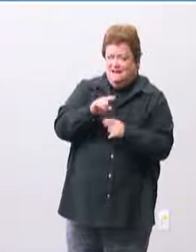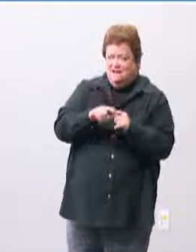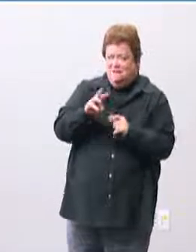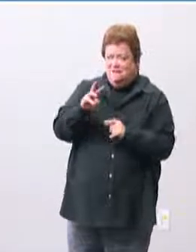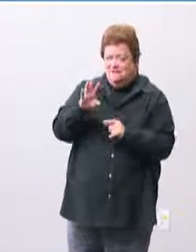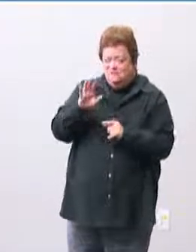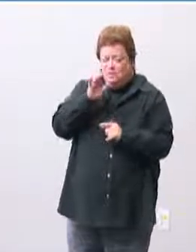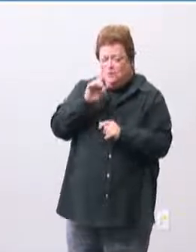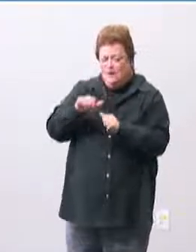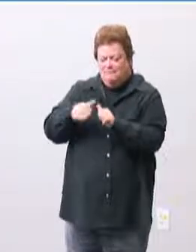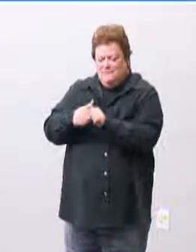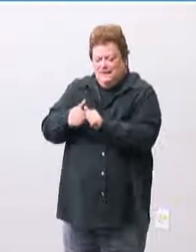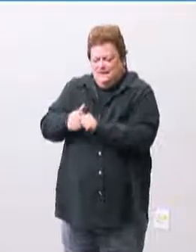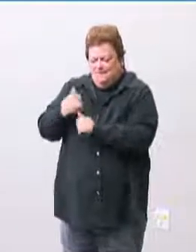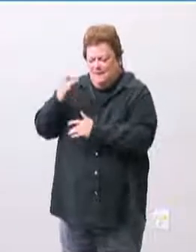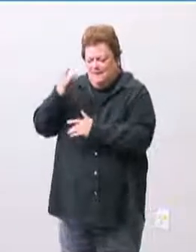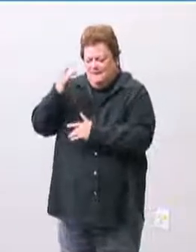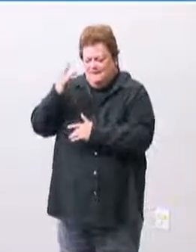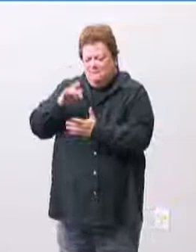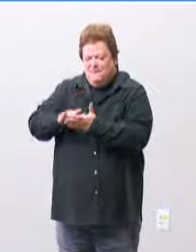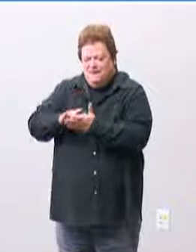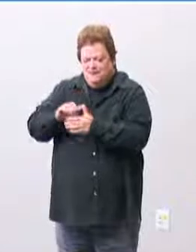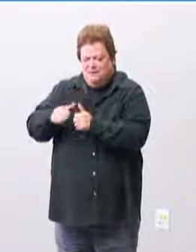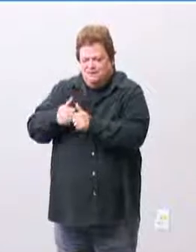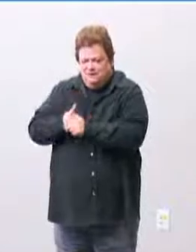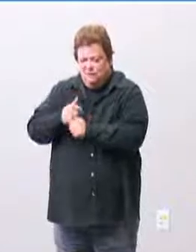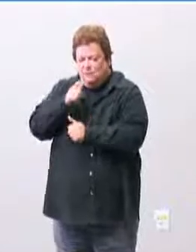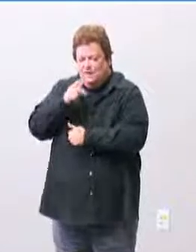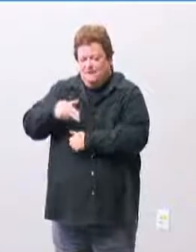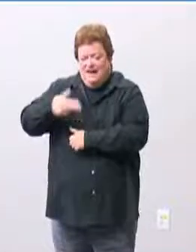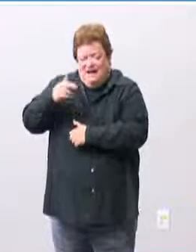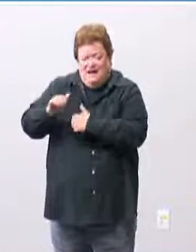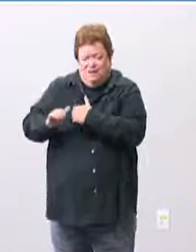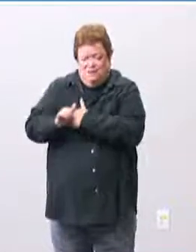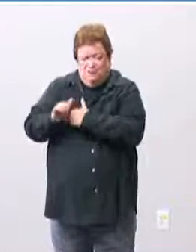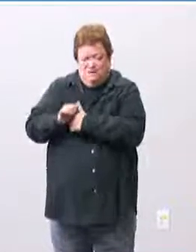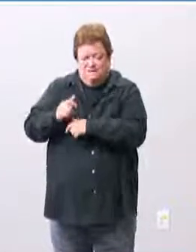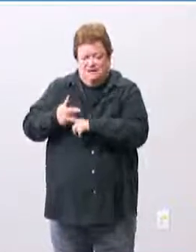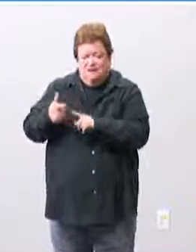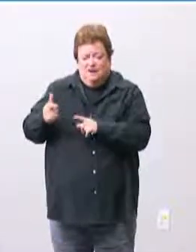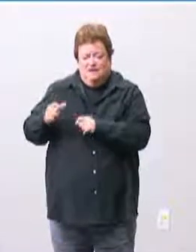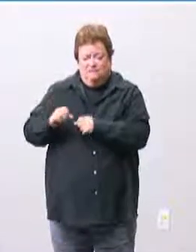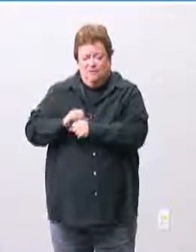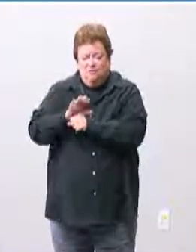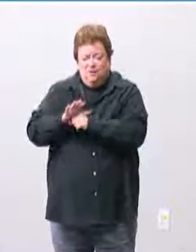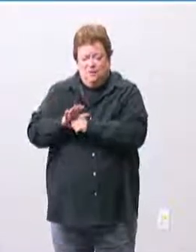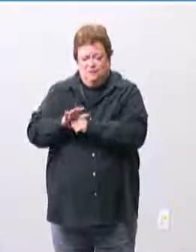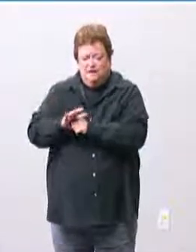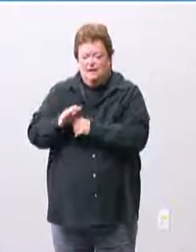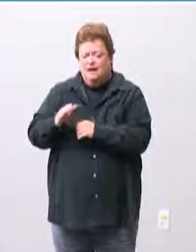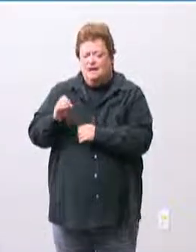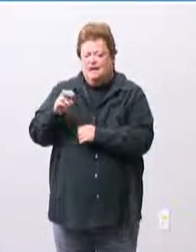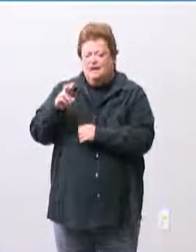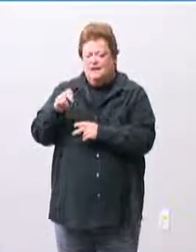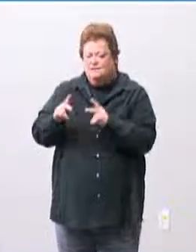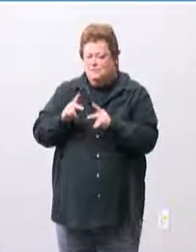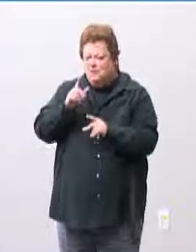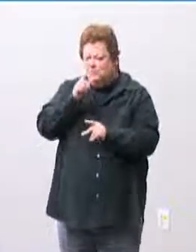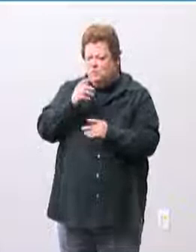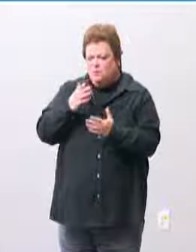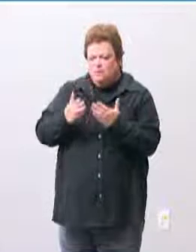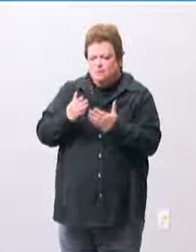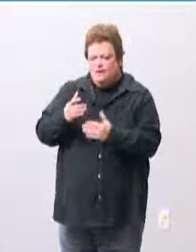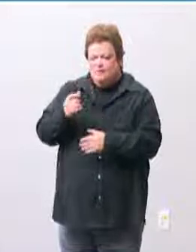medical conditions that put them at higher risk of severe outcomes from COVID-19. These are people who may be